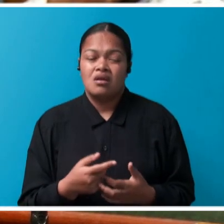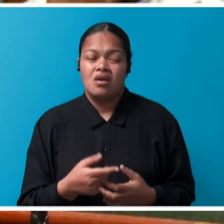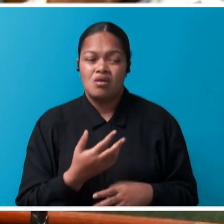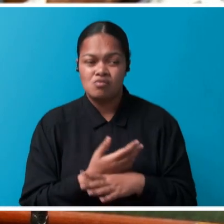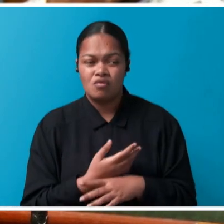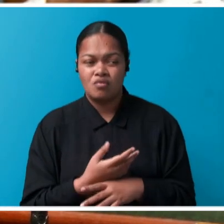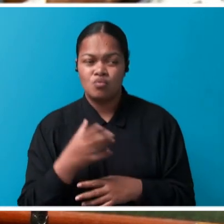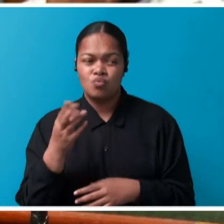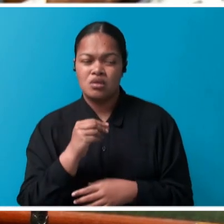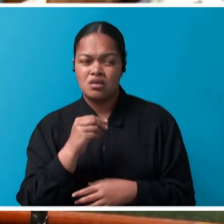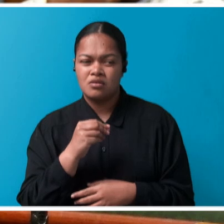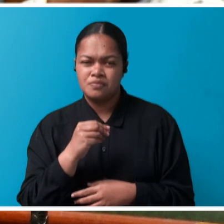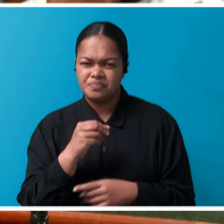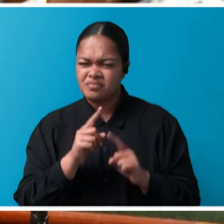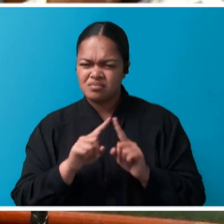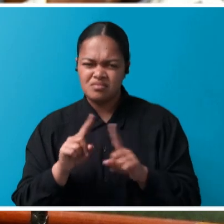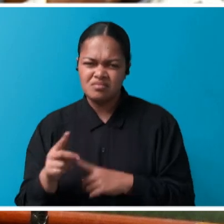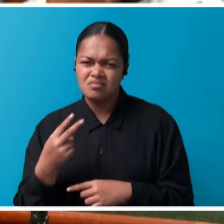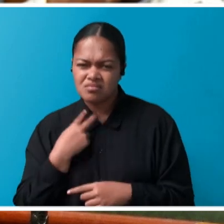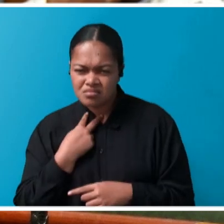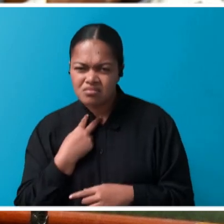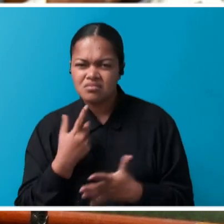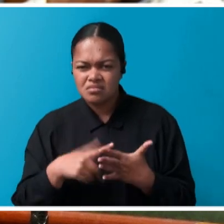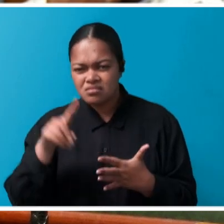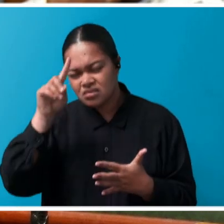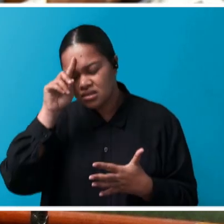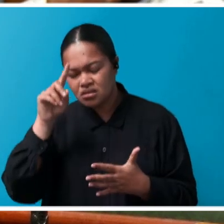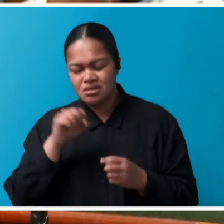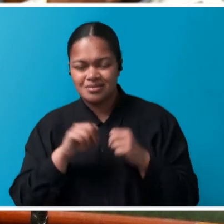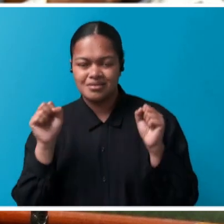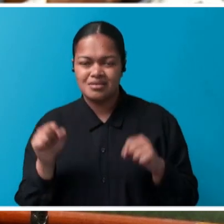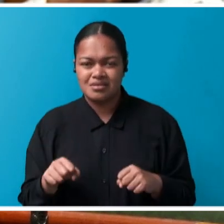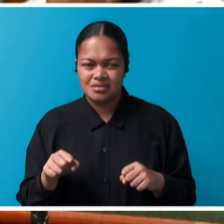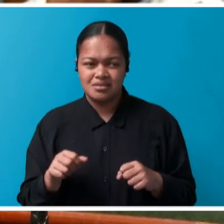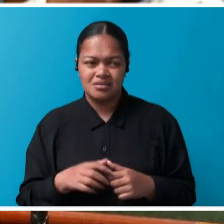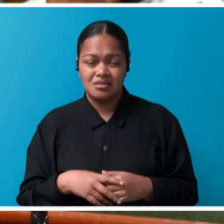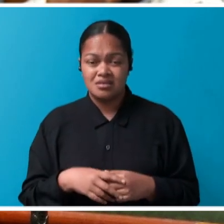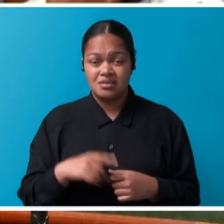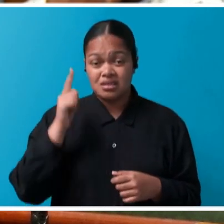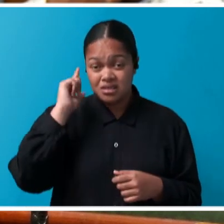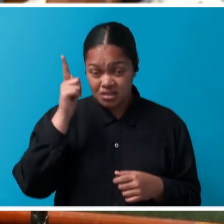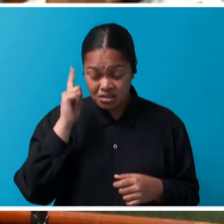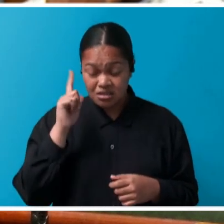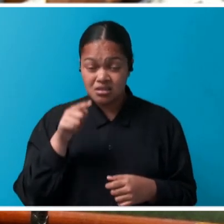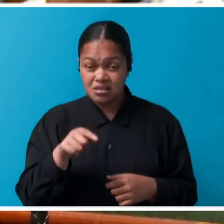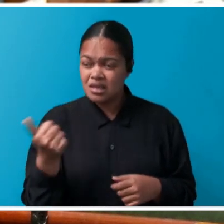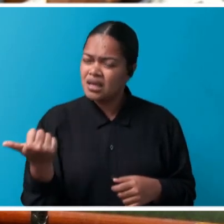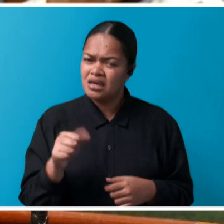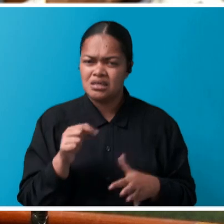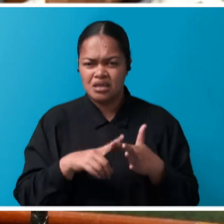with profound implications for Fiji's education system. Teachers are the core of any education